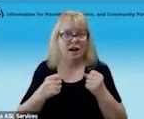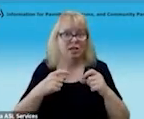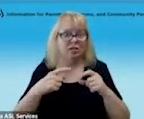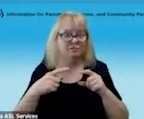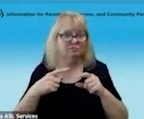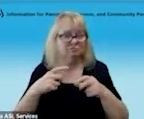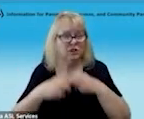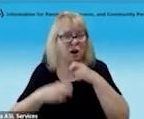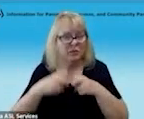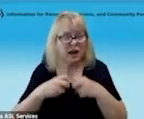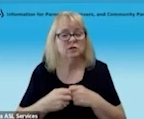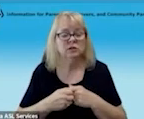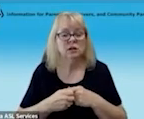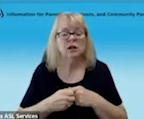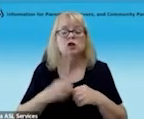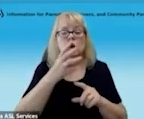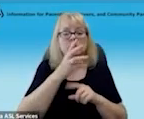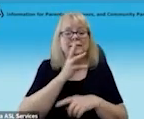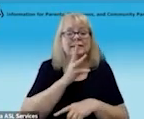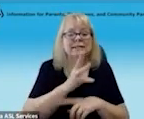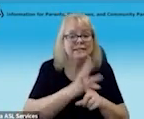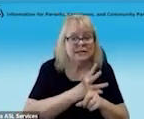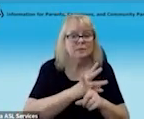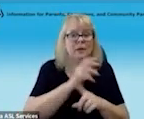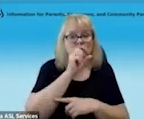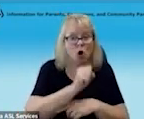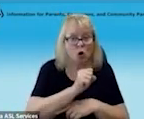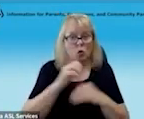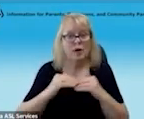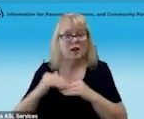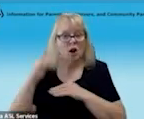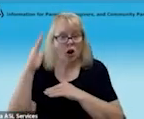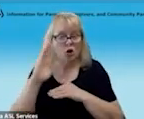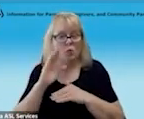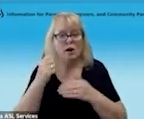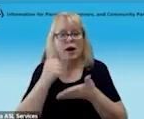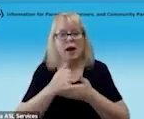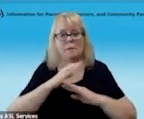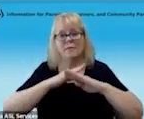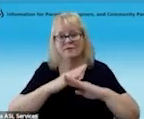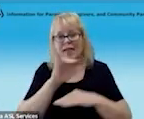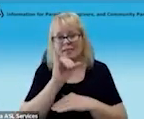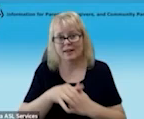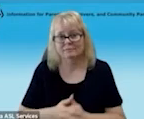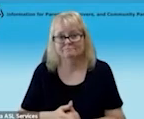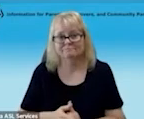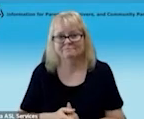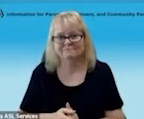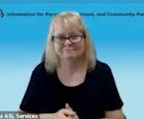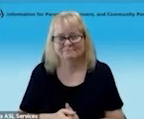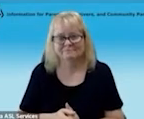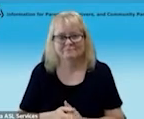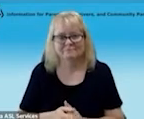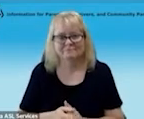problems, also known as long COVID, that can include both physical and mental health complications that can affect their quality of life. So once